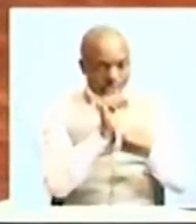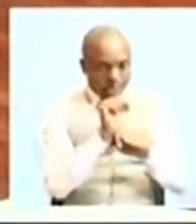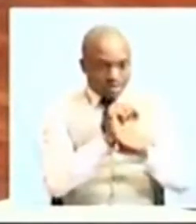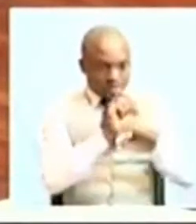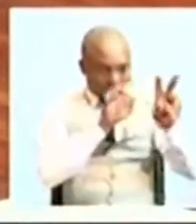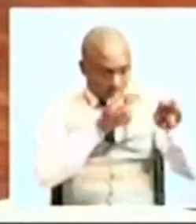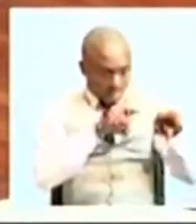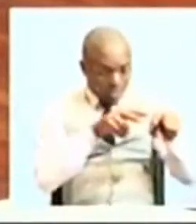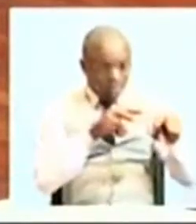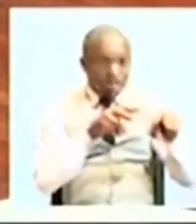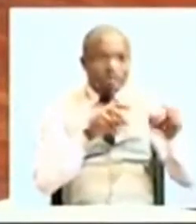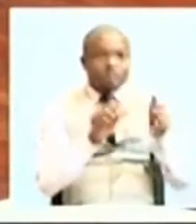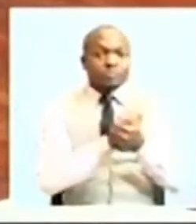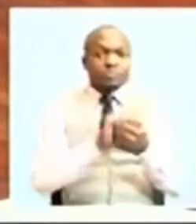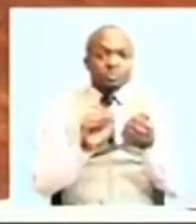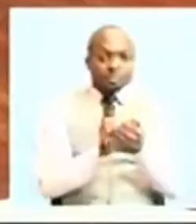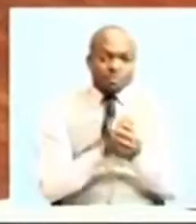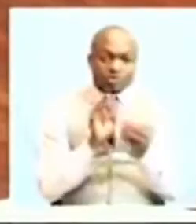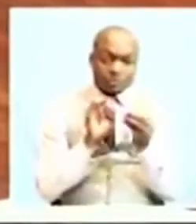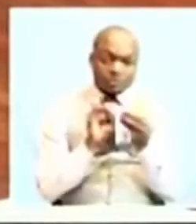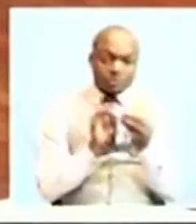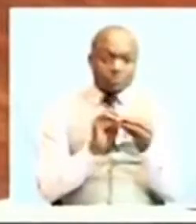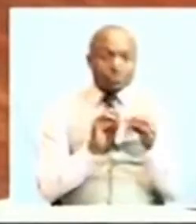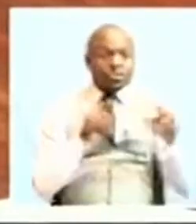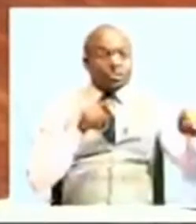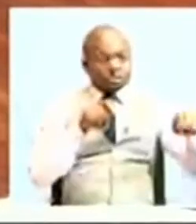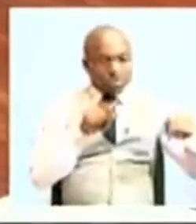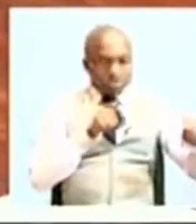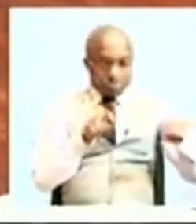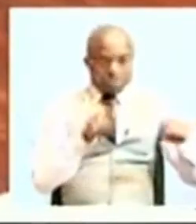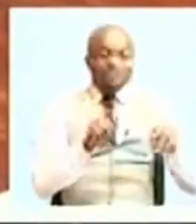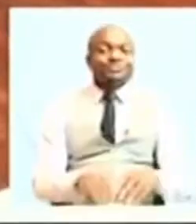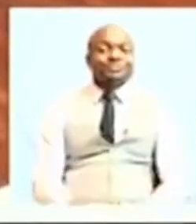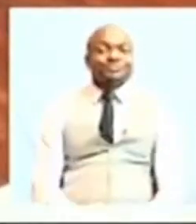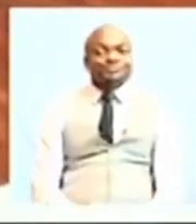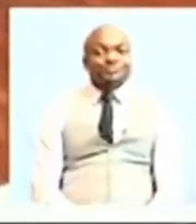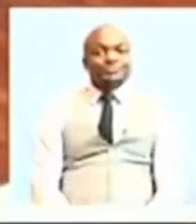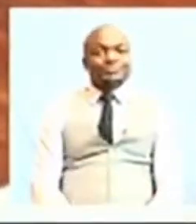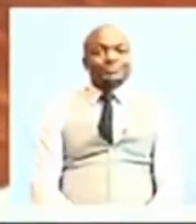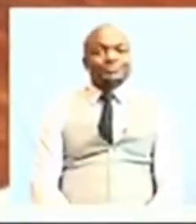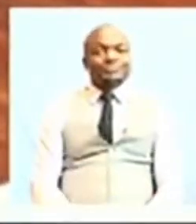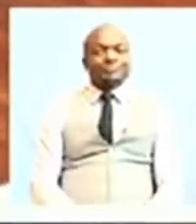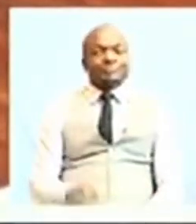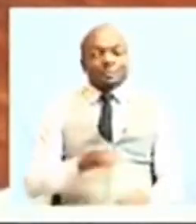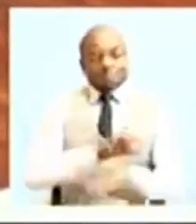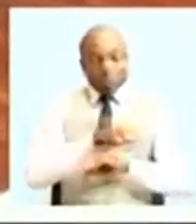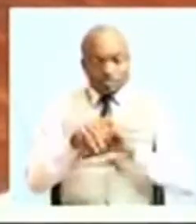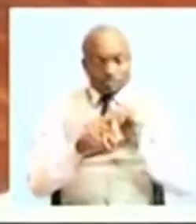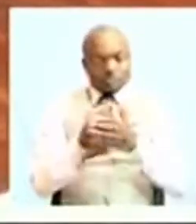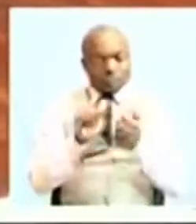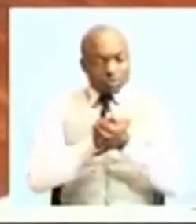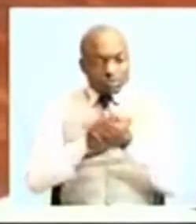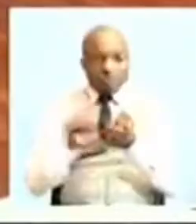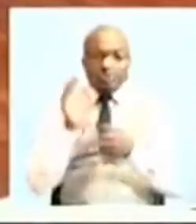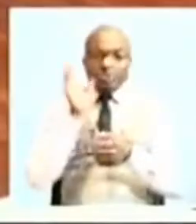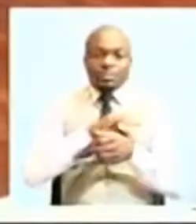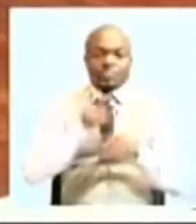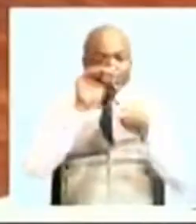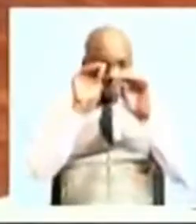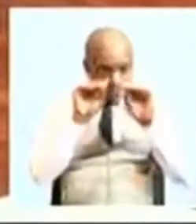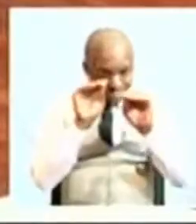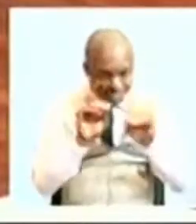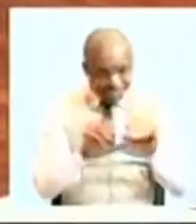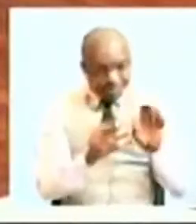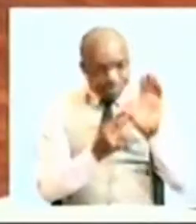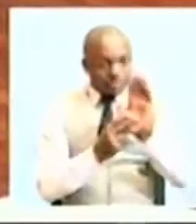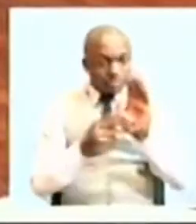observed defects with more reinforcement this time around. All defects have since been worked on as shown